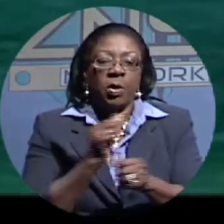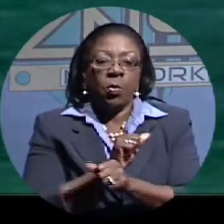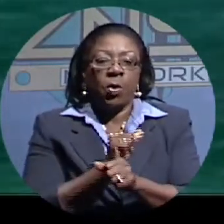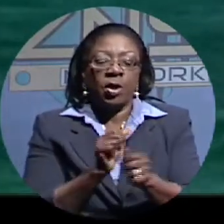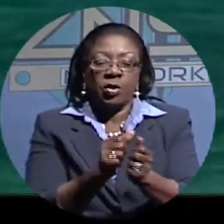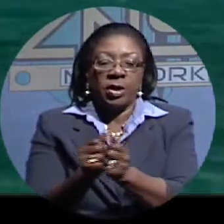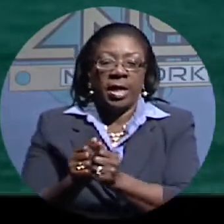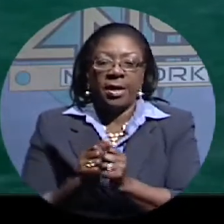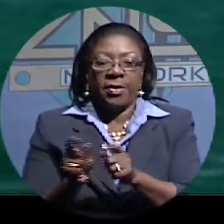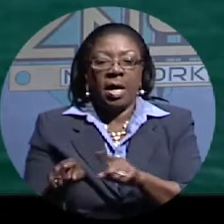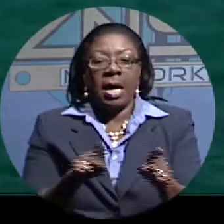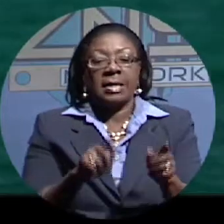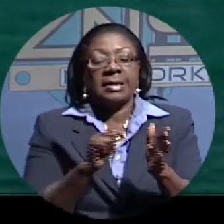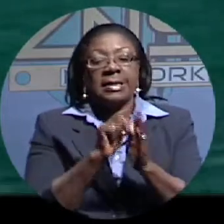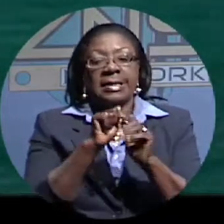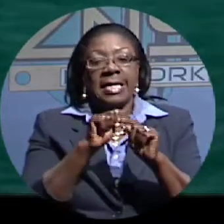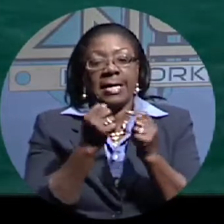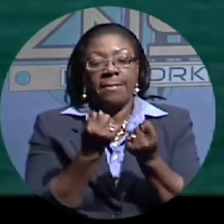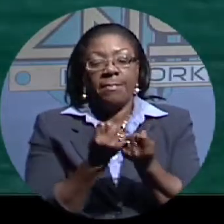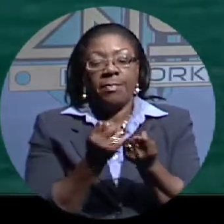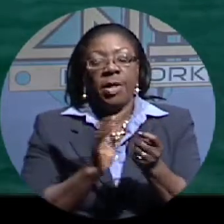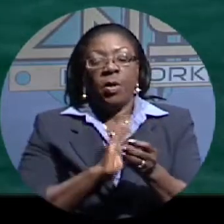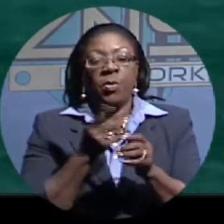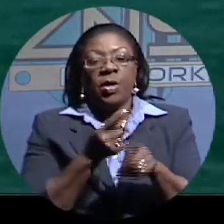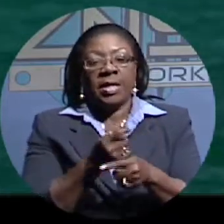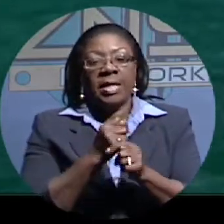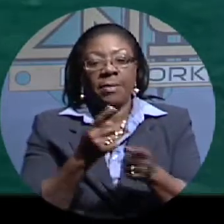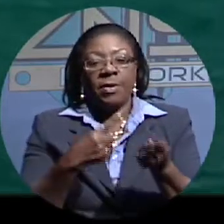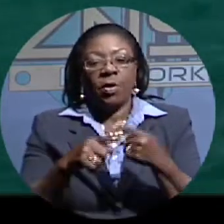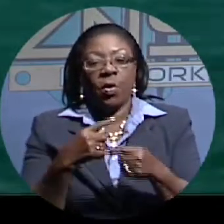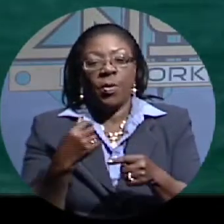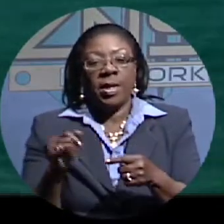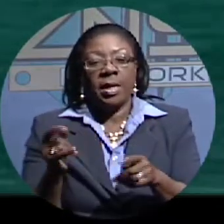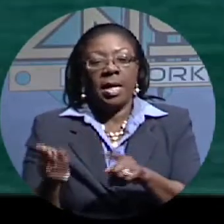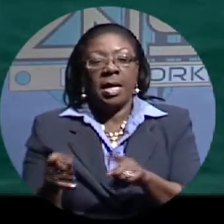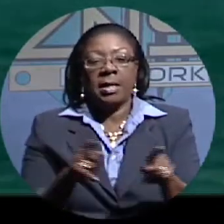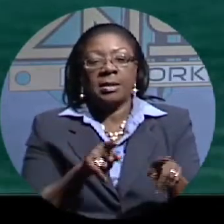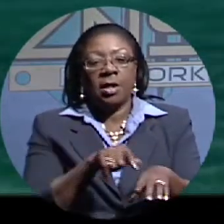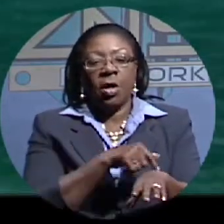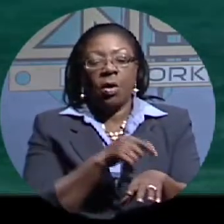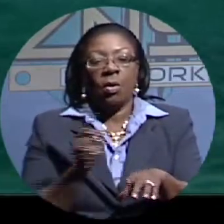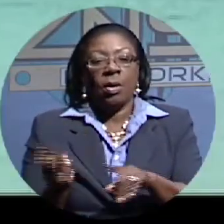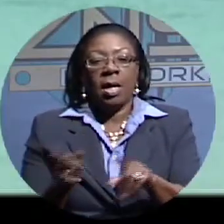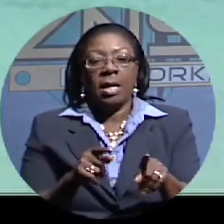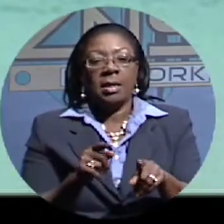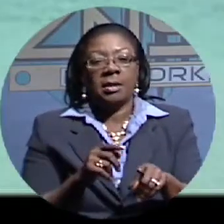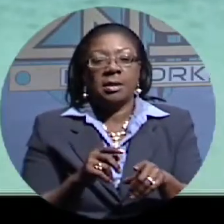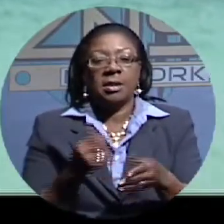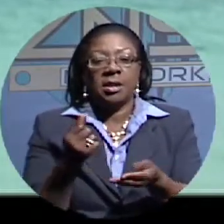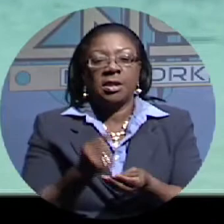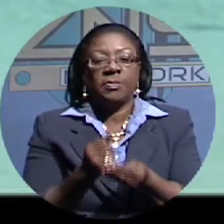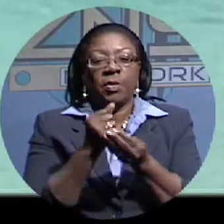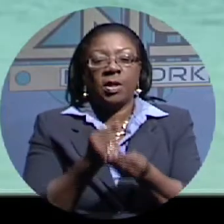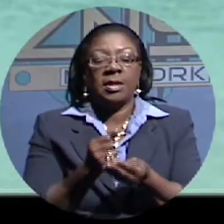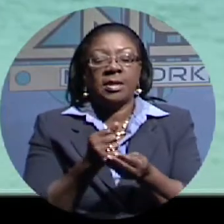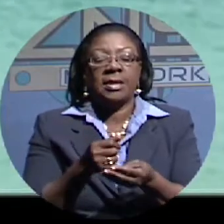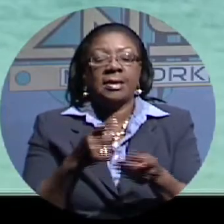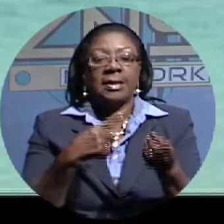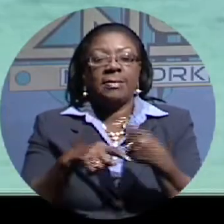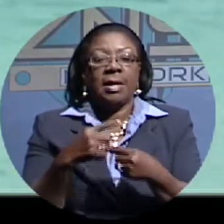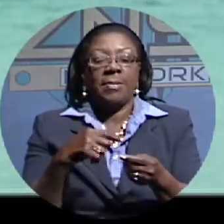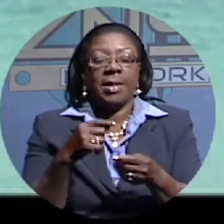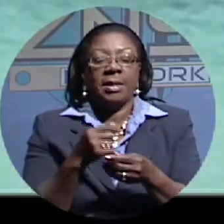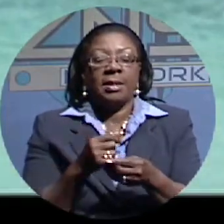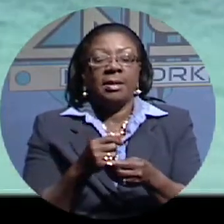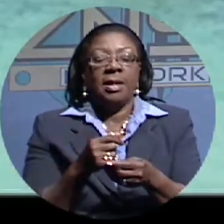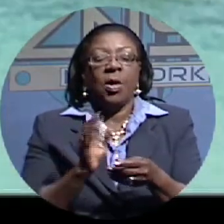together as a team, and we can keep it going as long as we... But long as the sponsors keep coming,